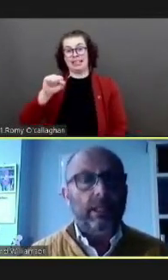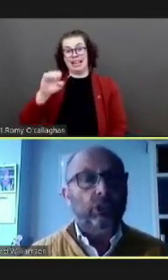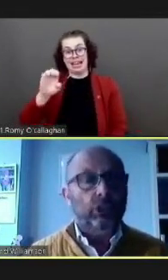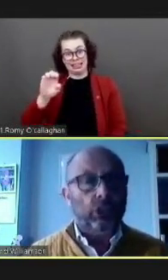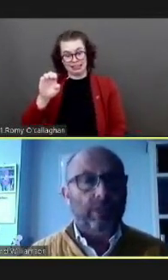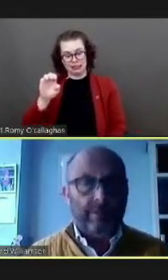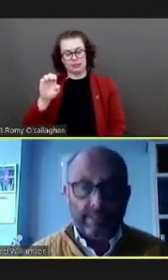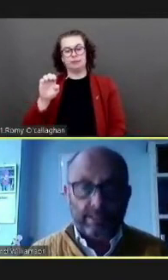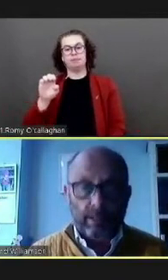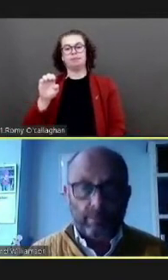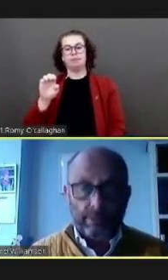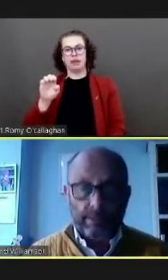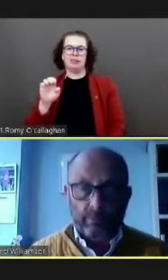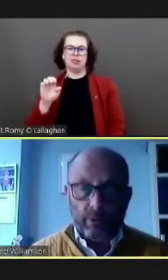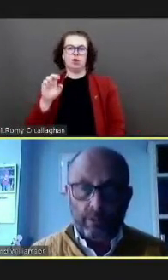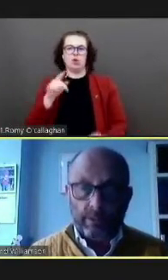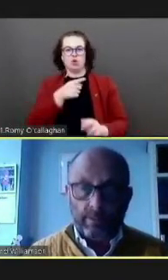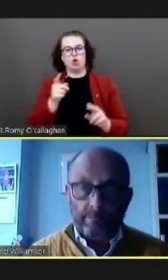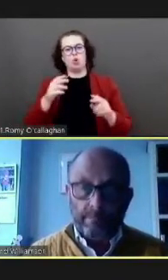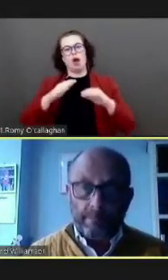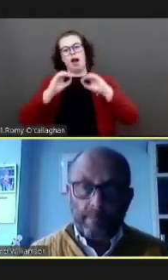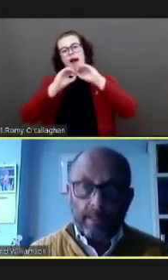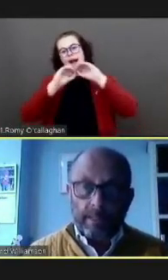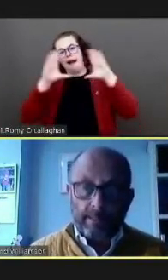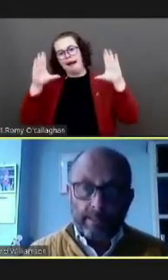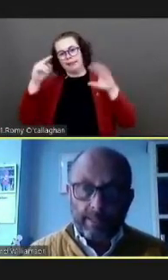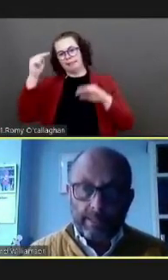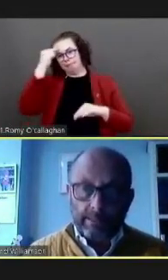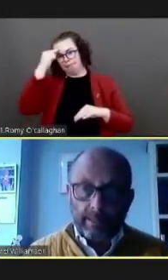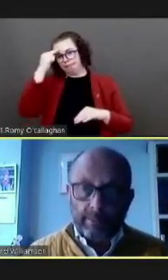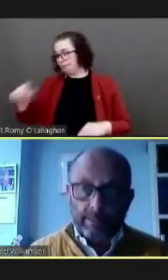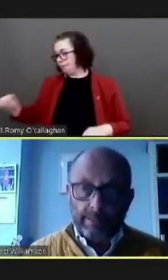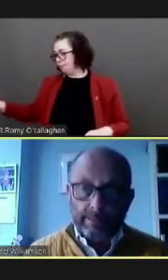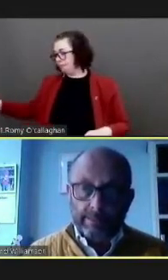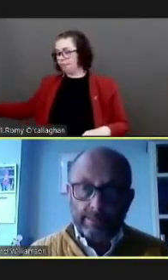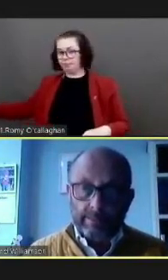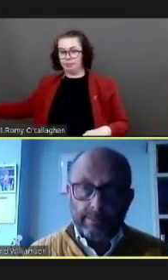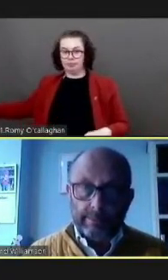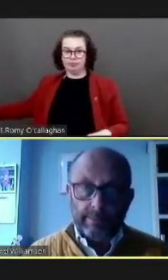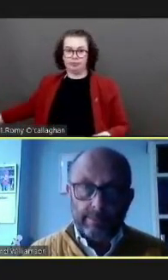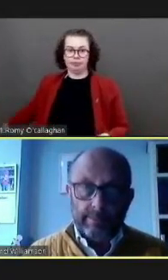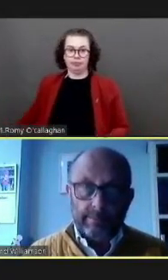a couple of particular cases to give example to that work. Can I get the next slide, please?